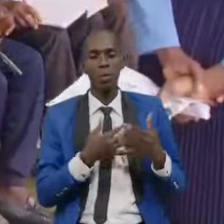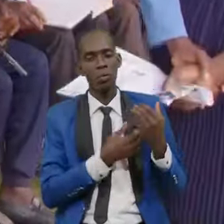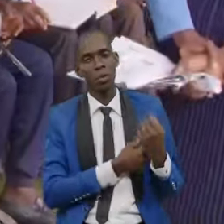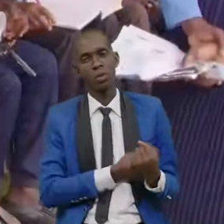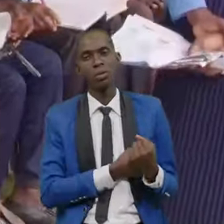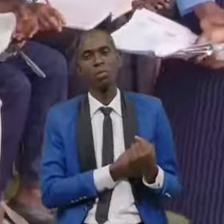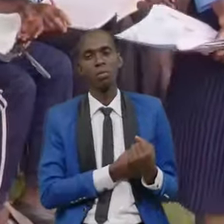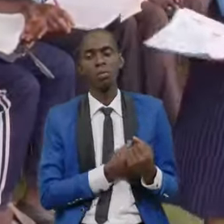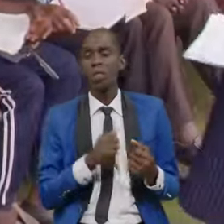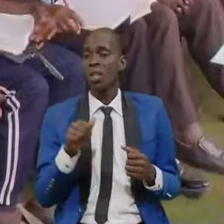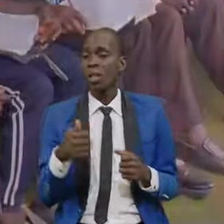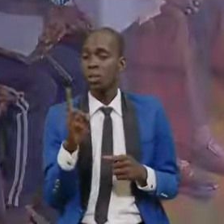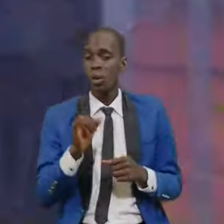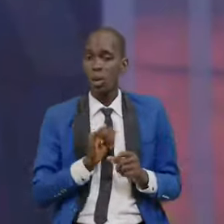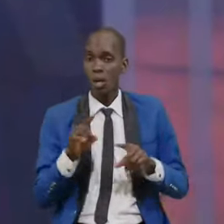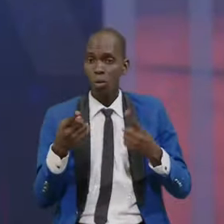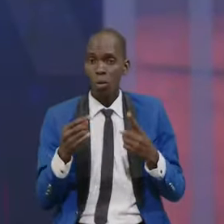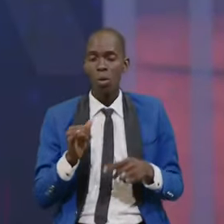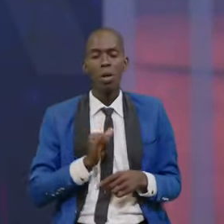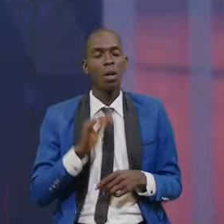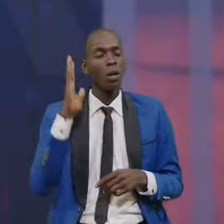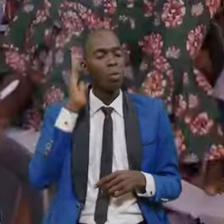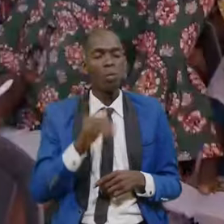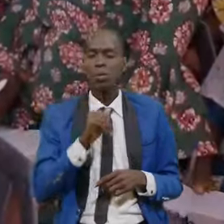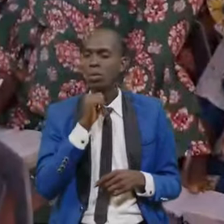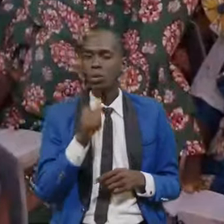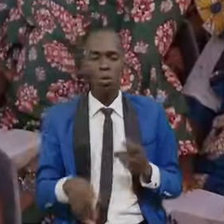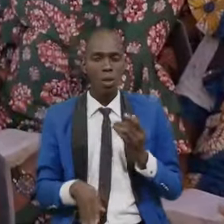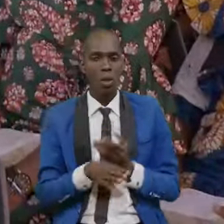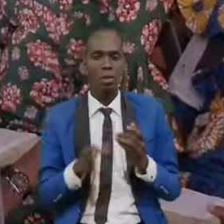Anywhere I go, I will not cast away my confidence.